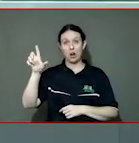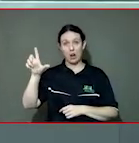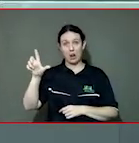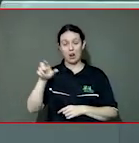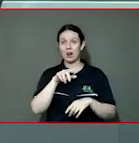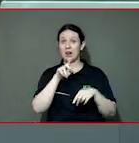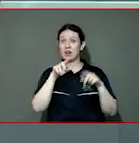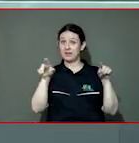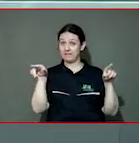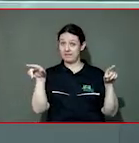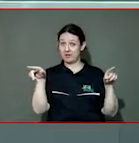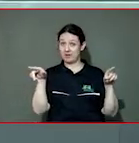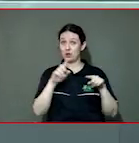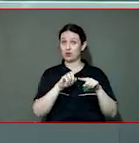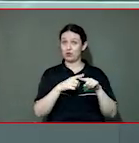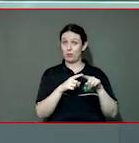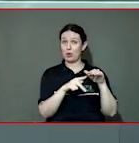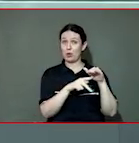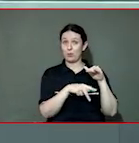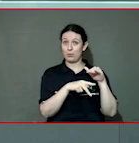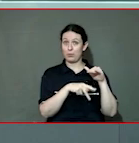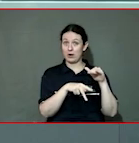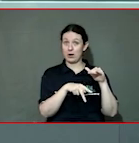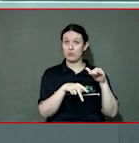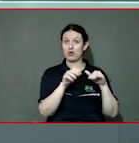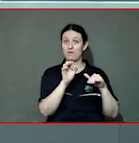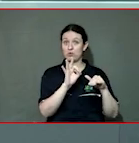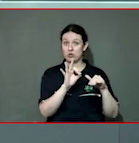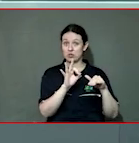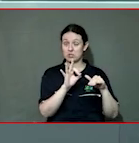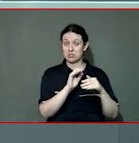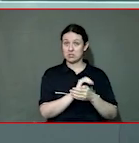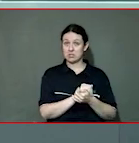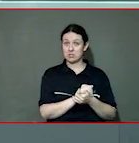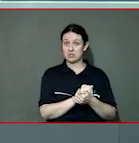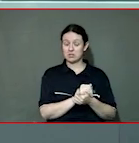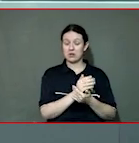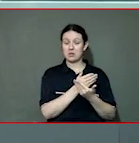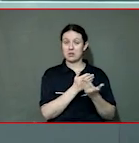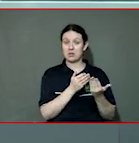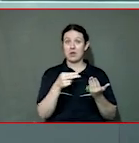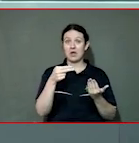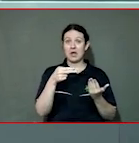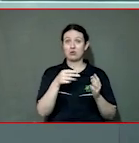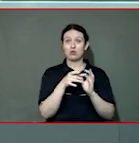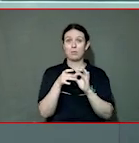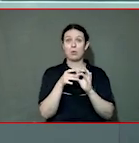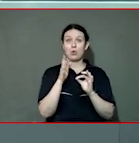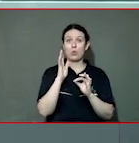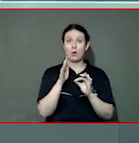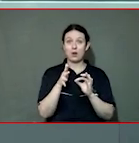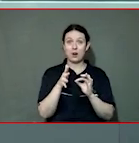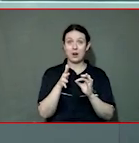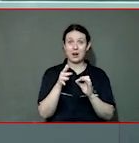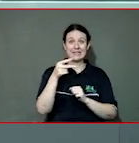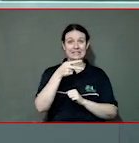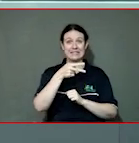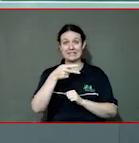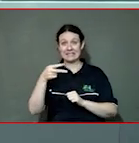forth. Then it means if they're all primary, their hydrogen bonds will be equal in